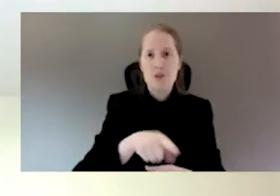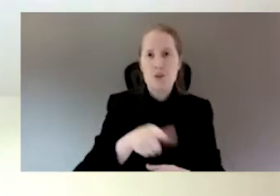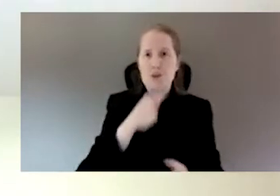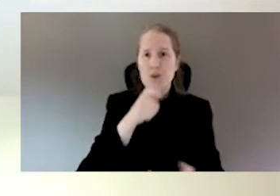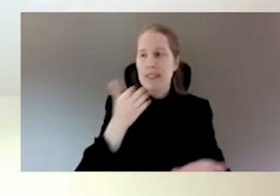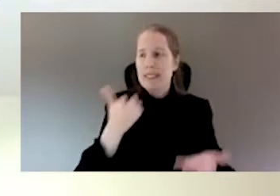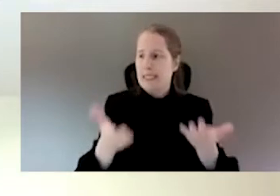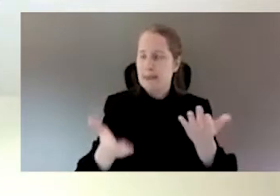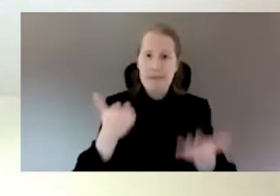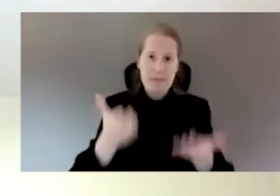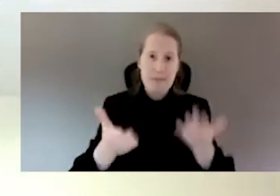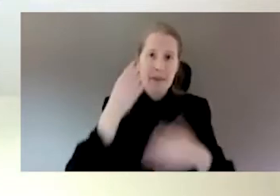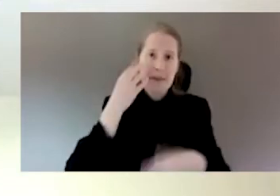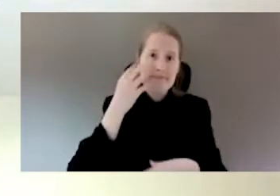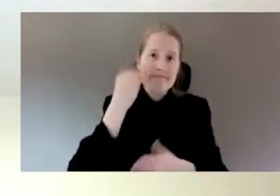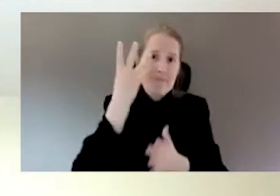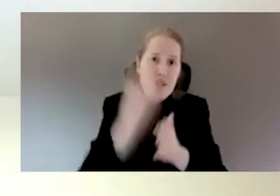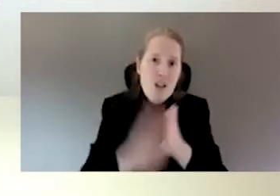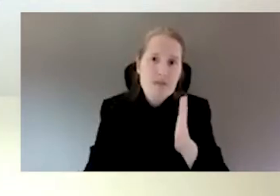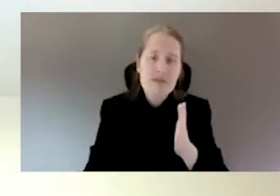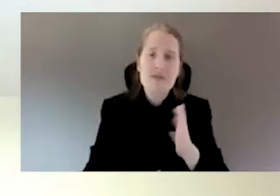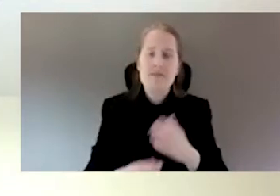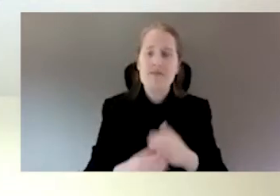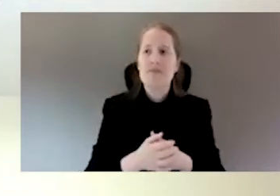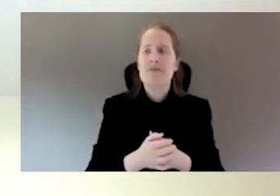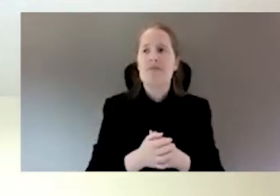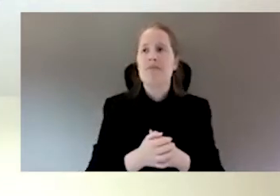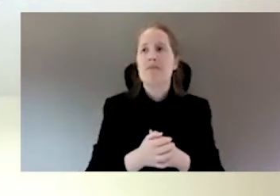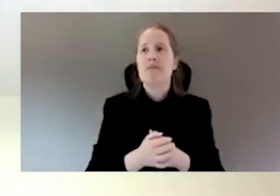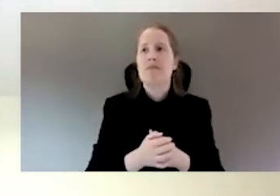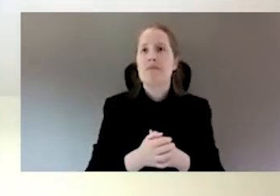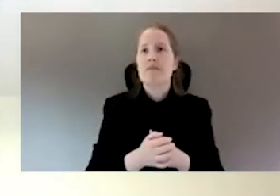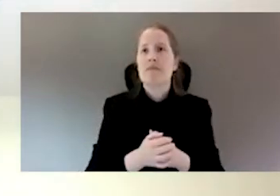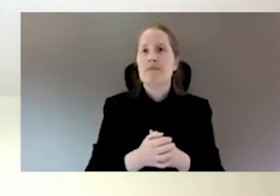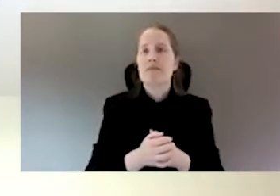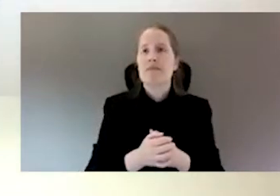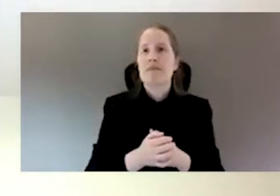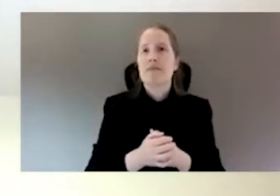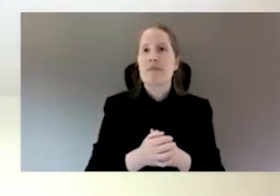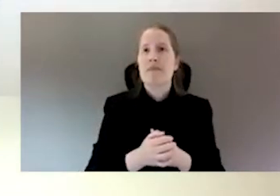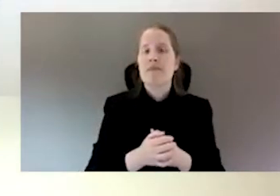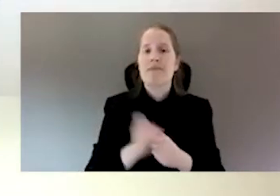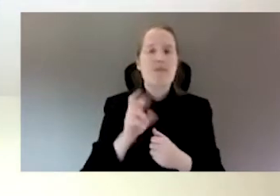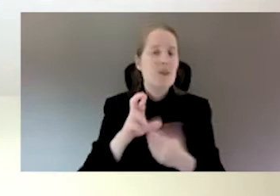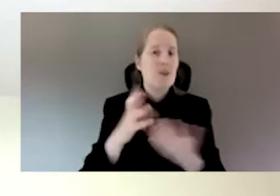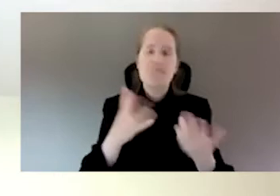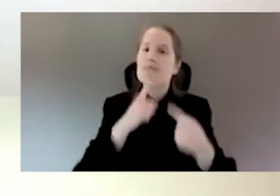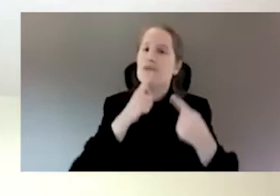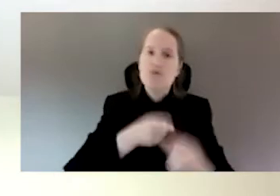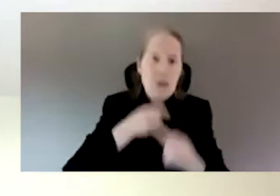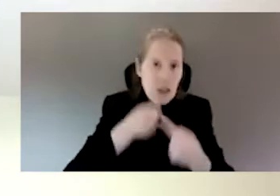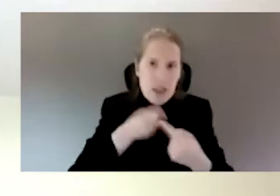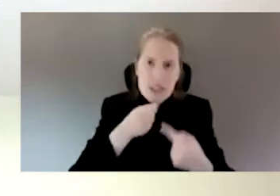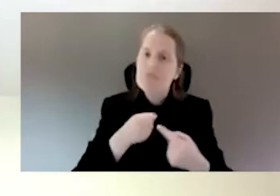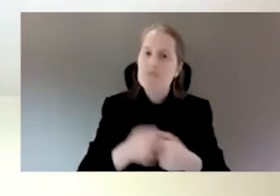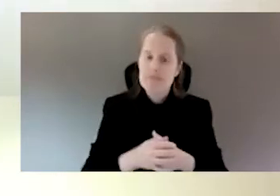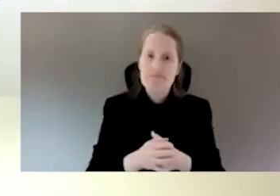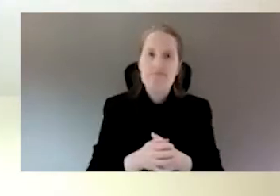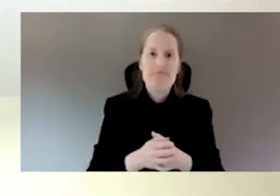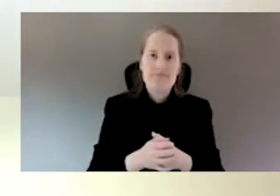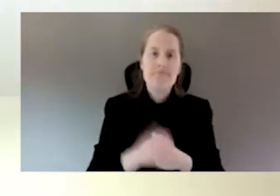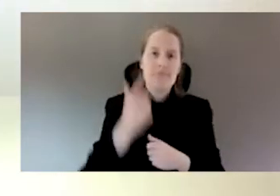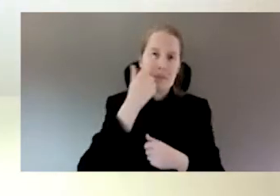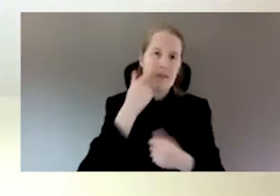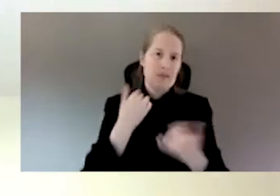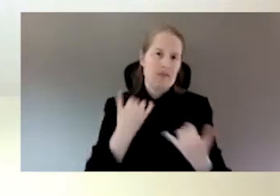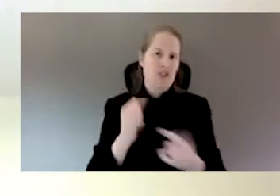who has either lost someone or is having different struggles that you're dealing with